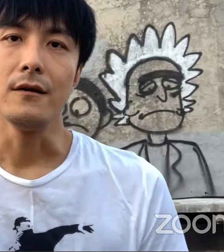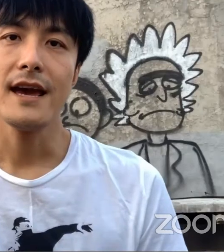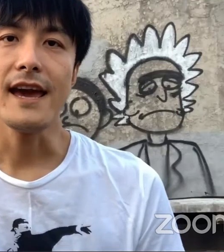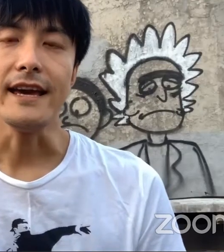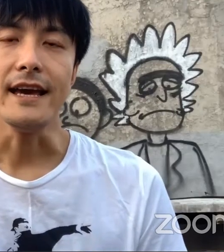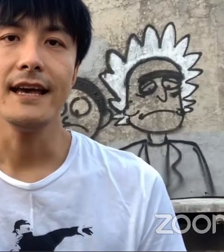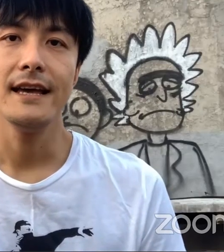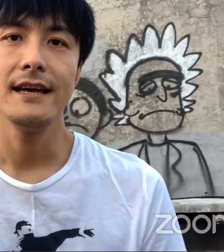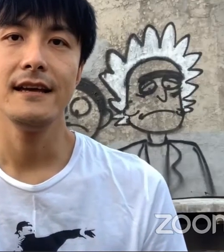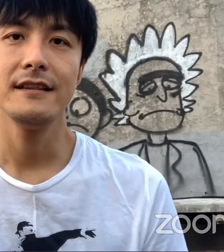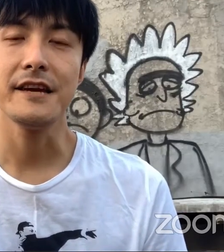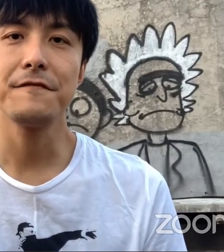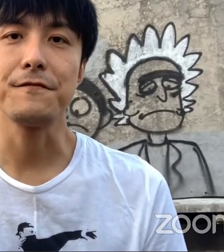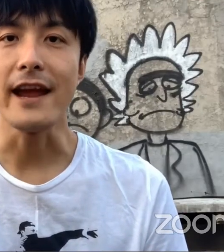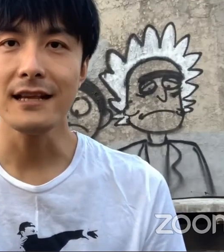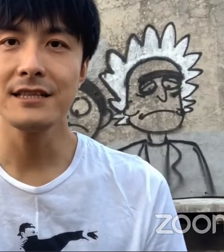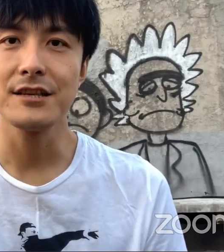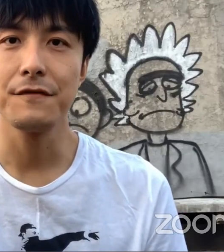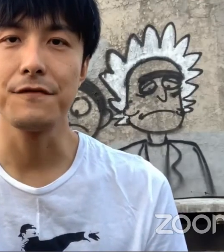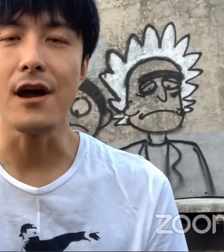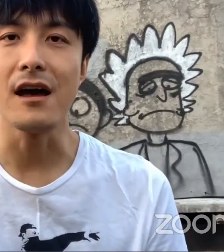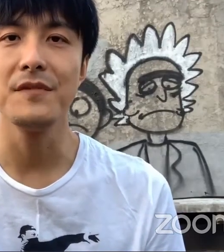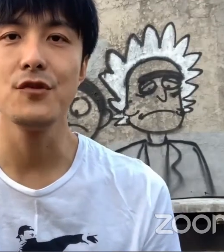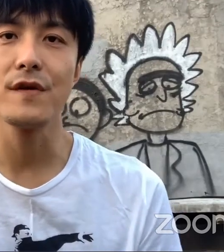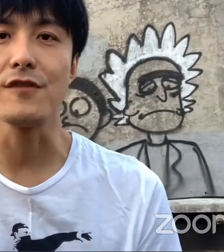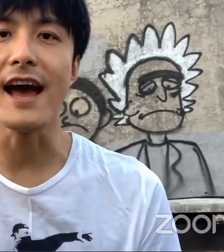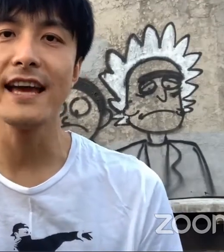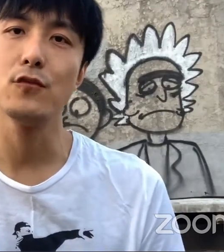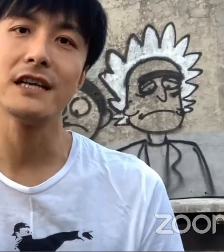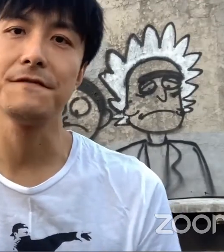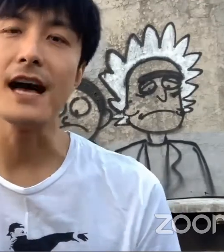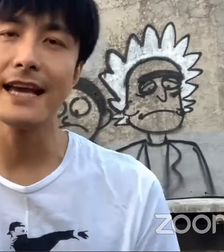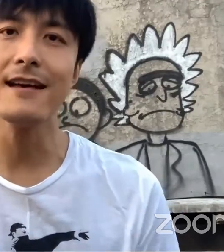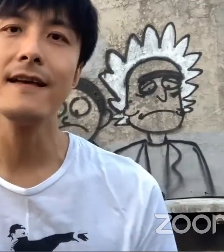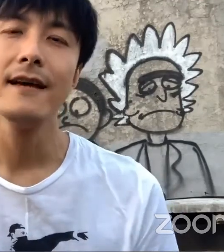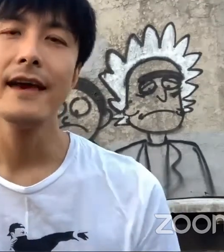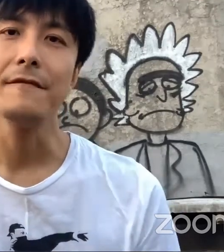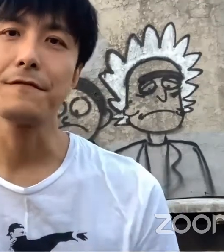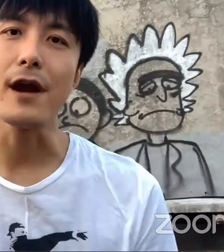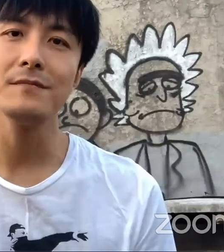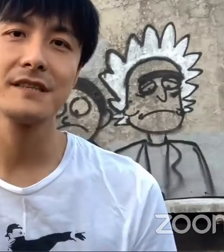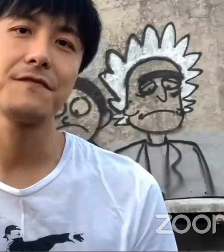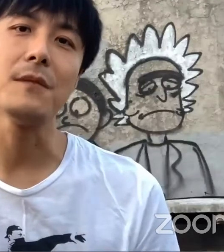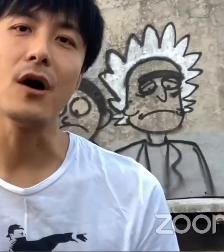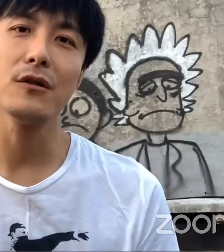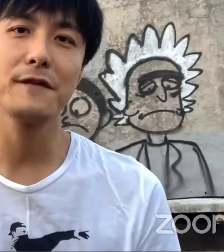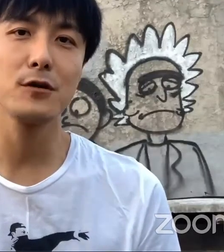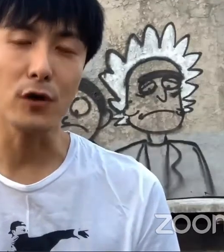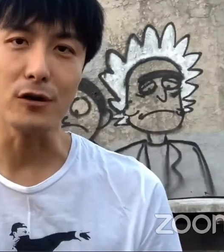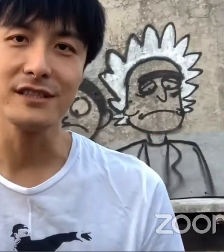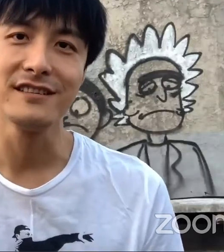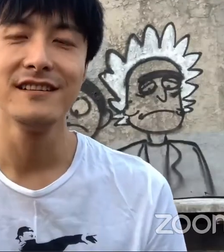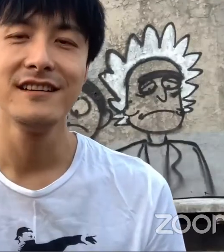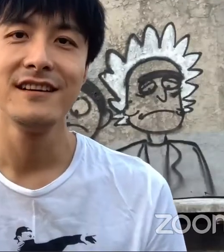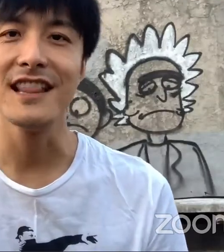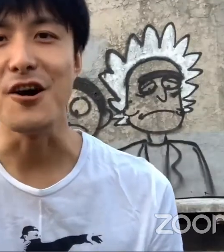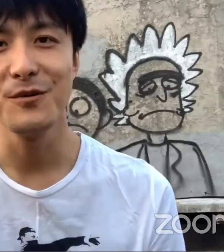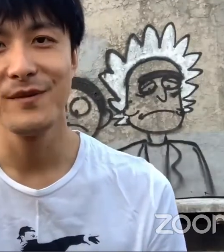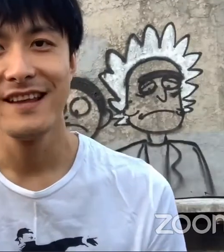Okay, dear friends from North Rhine, Westphalia and friends from all over the world.